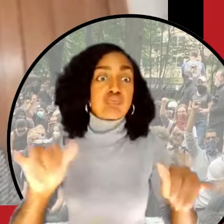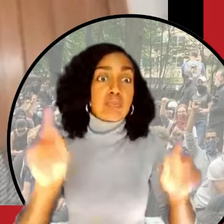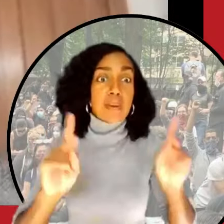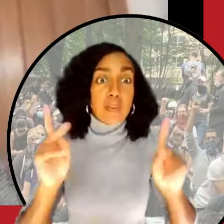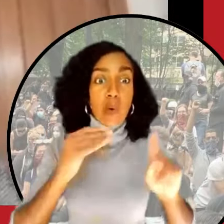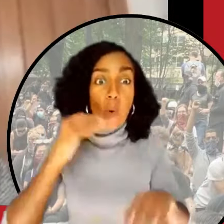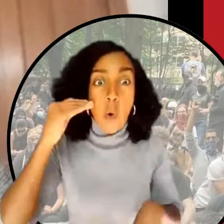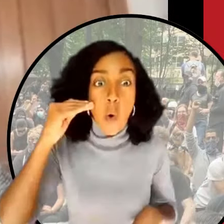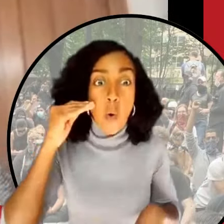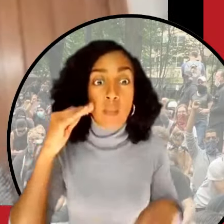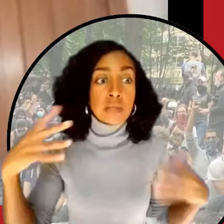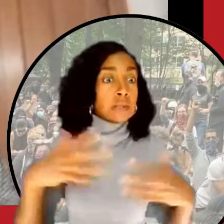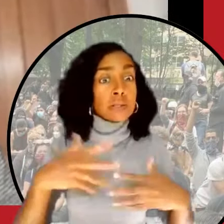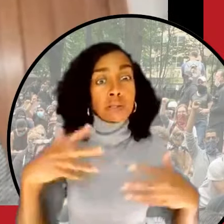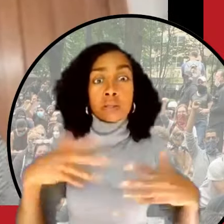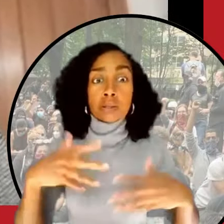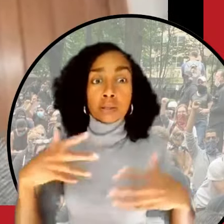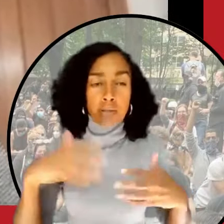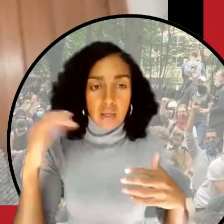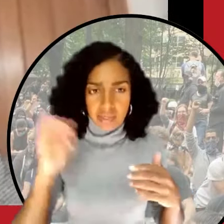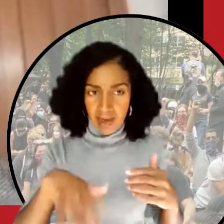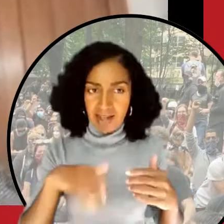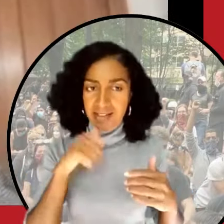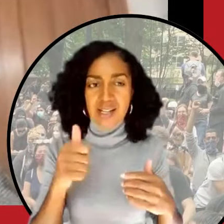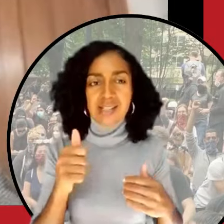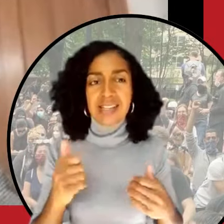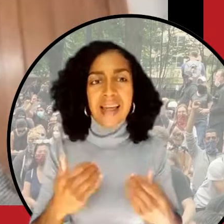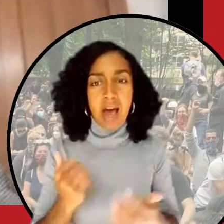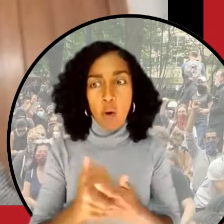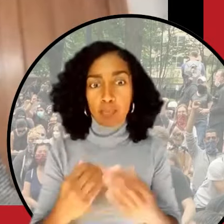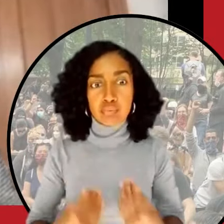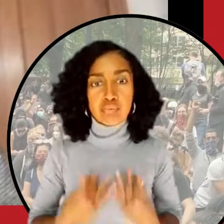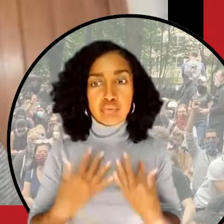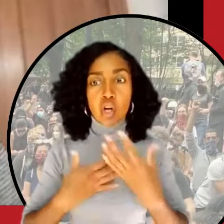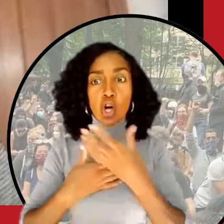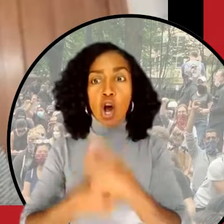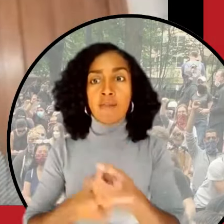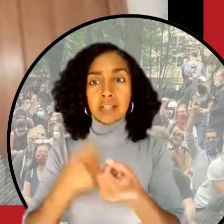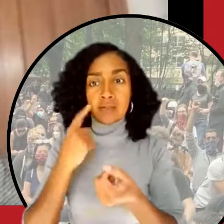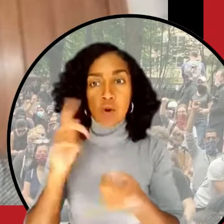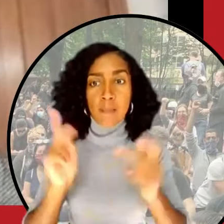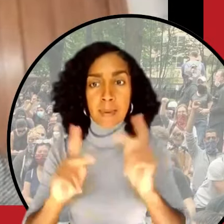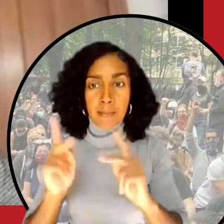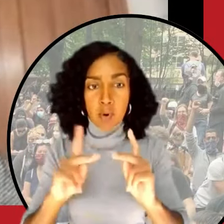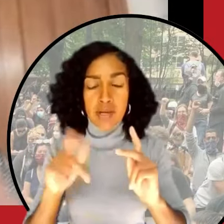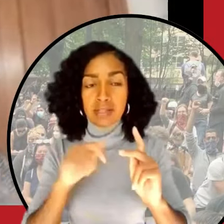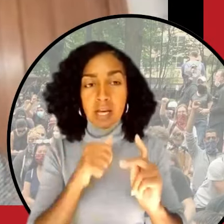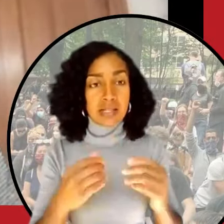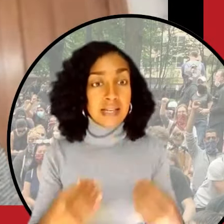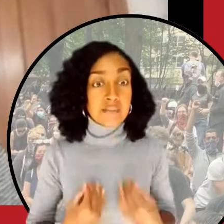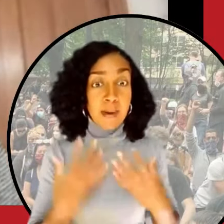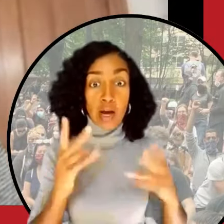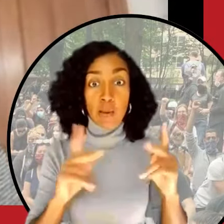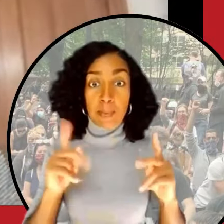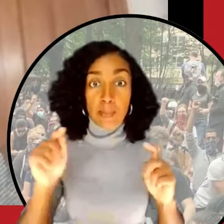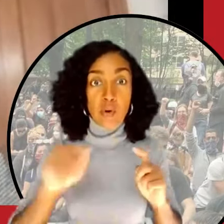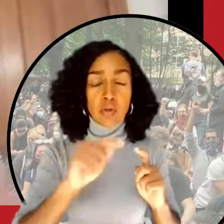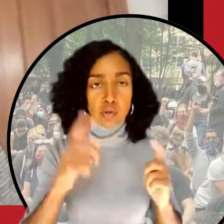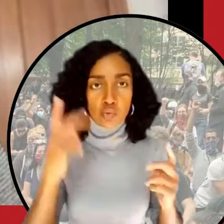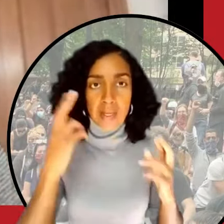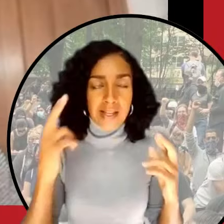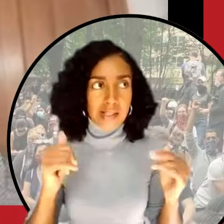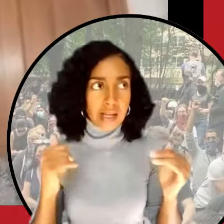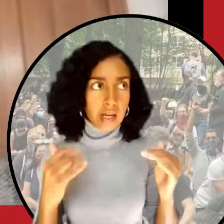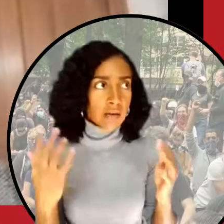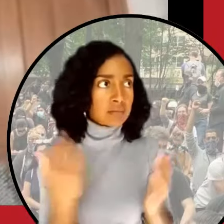not something I think that inspires confidence in people, not something that can inspire people to go out and build something that